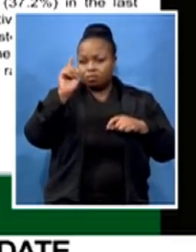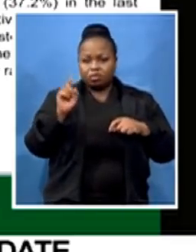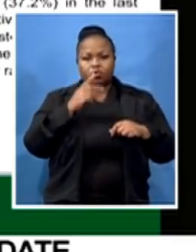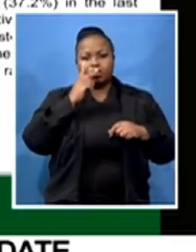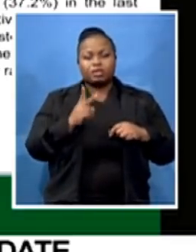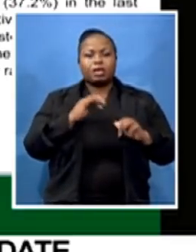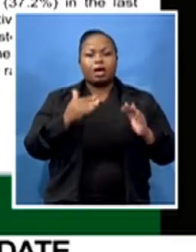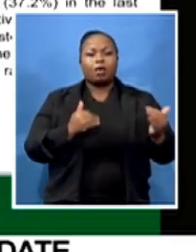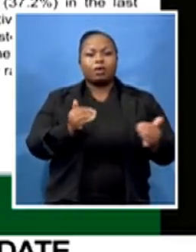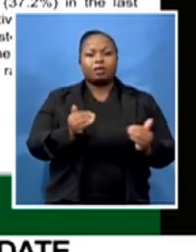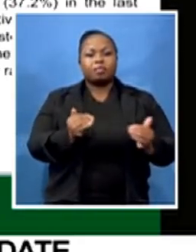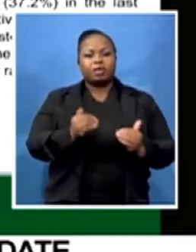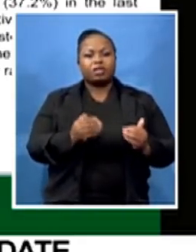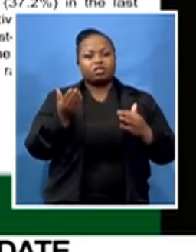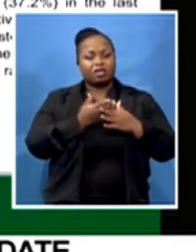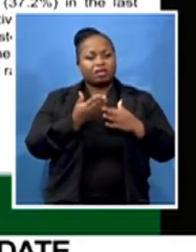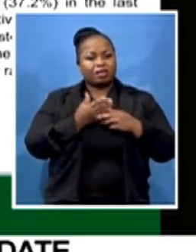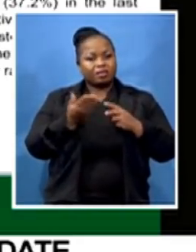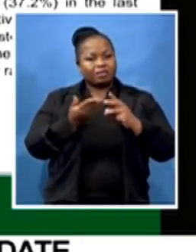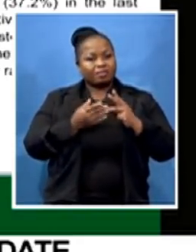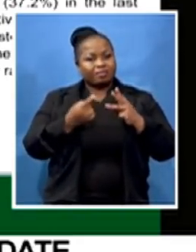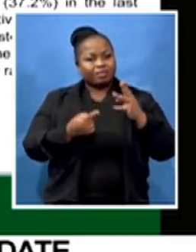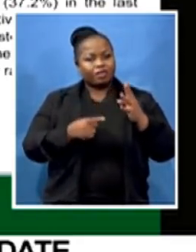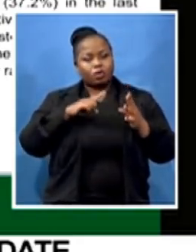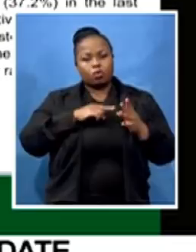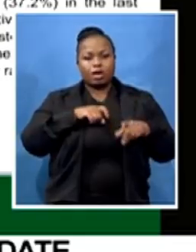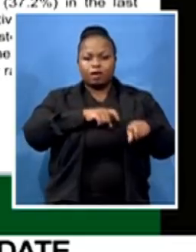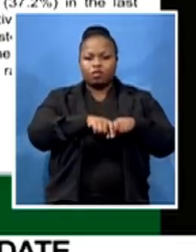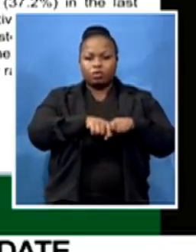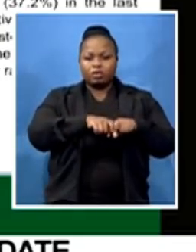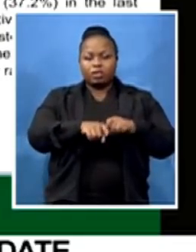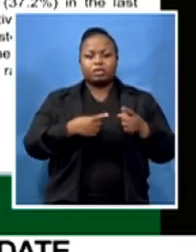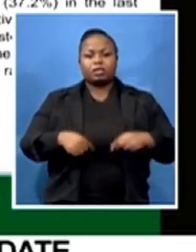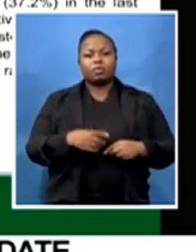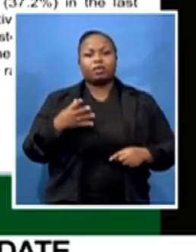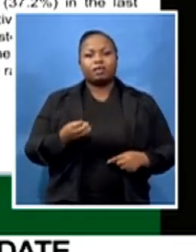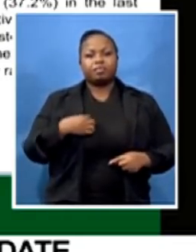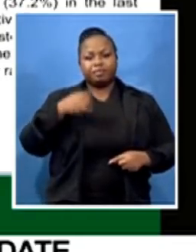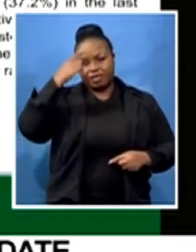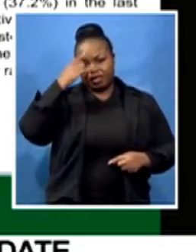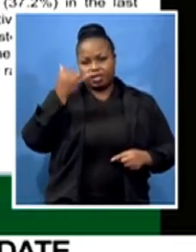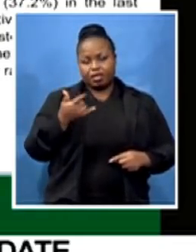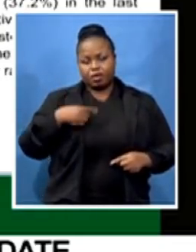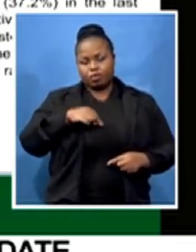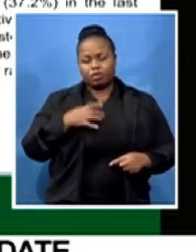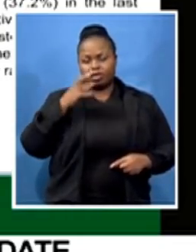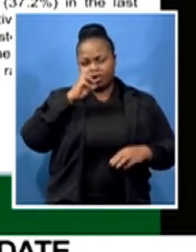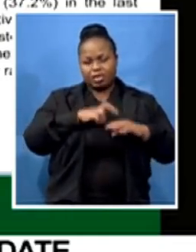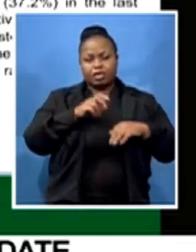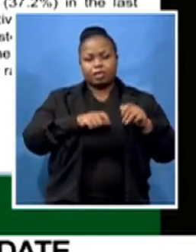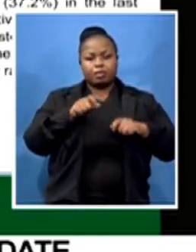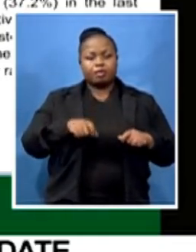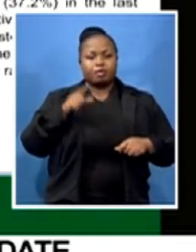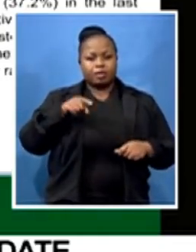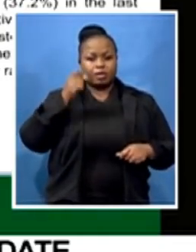of those tests. And I think that we need the society to understand that this is now becoming a constraint. It's not